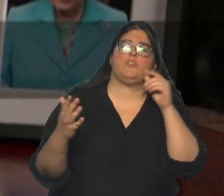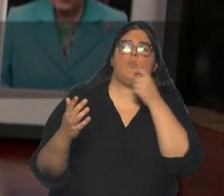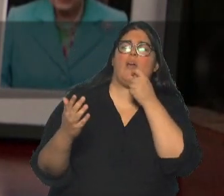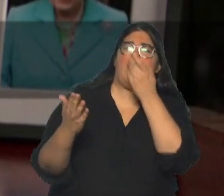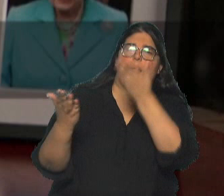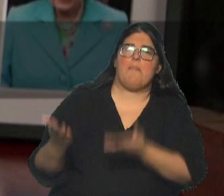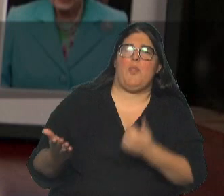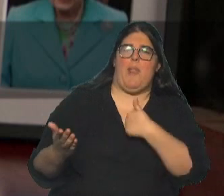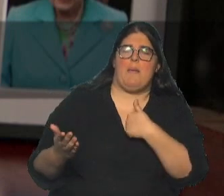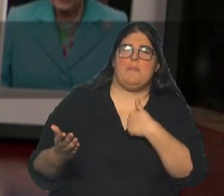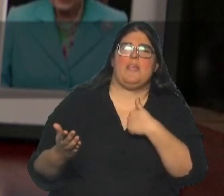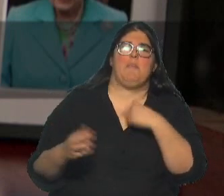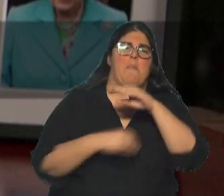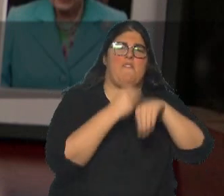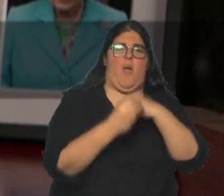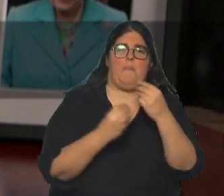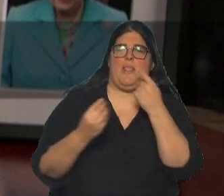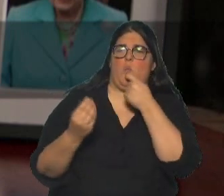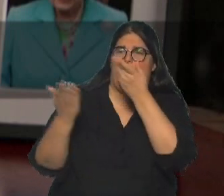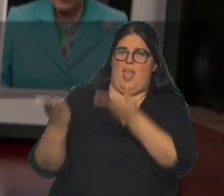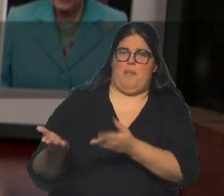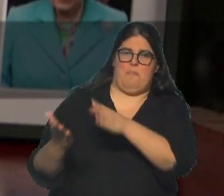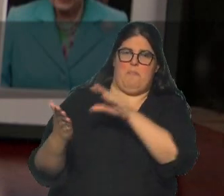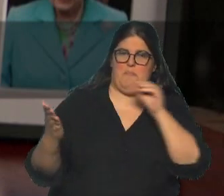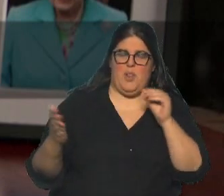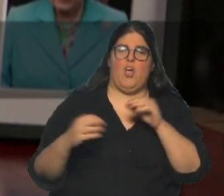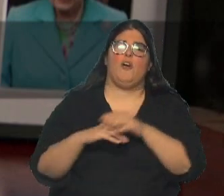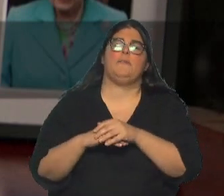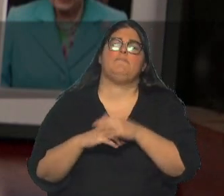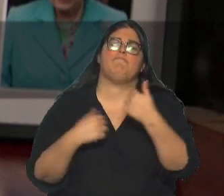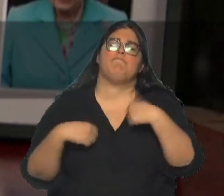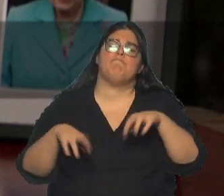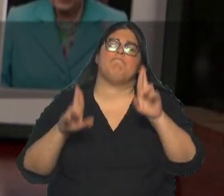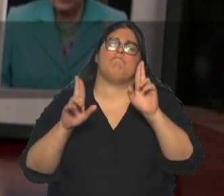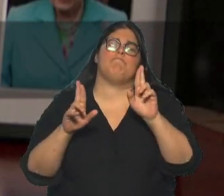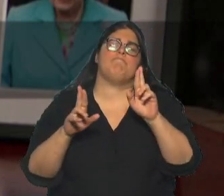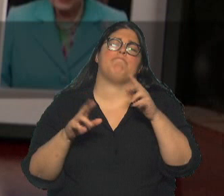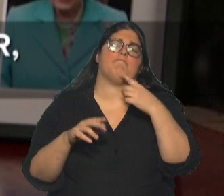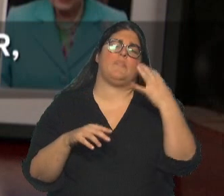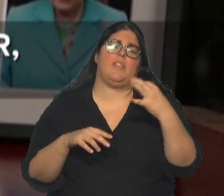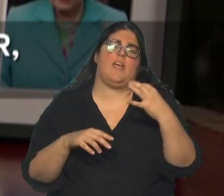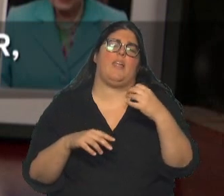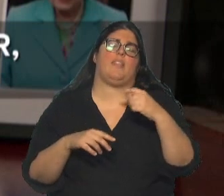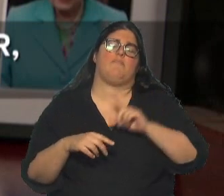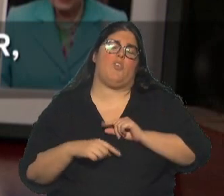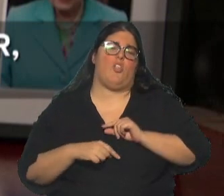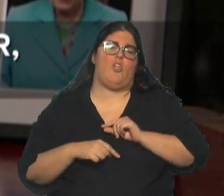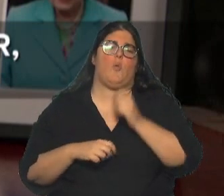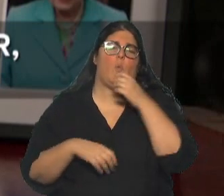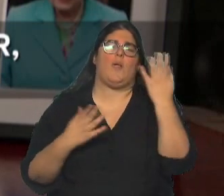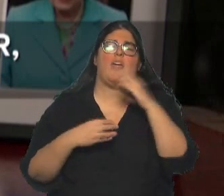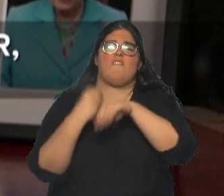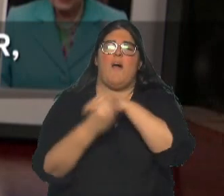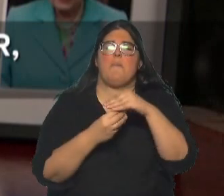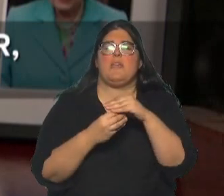me and to all my family. And we owe her the most heartfelt debt any family could owe